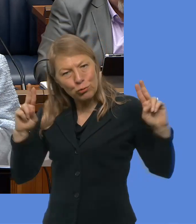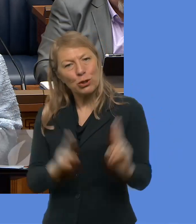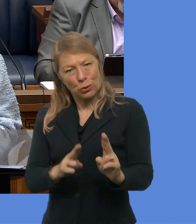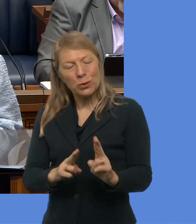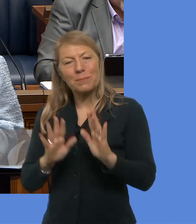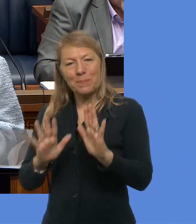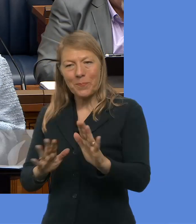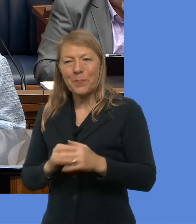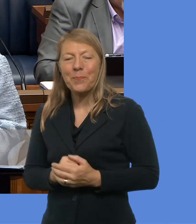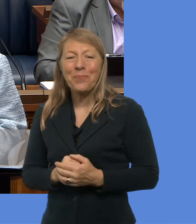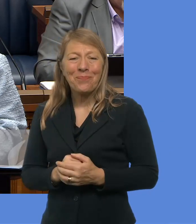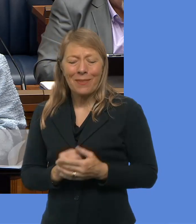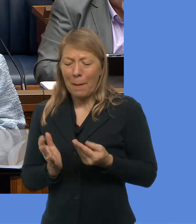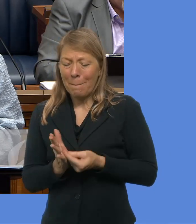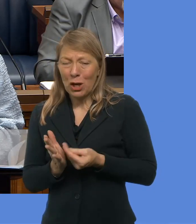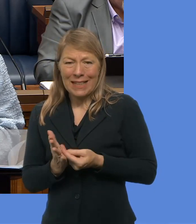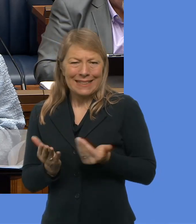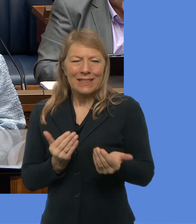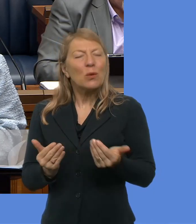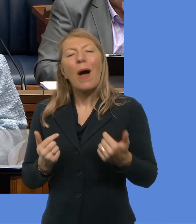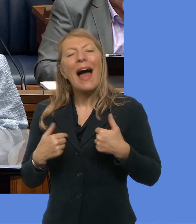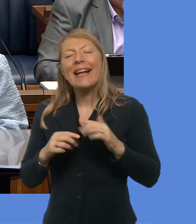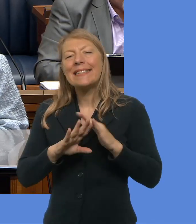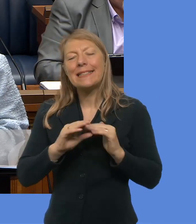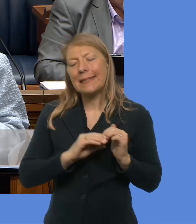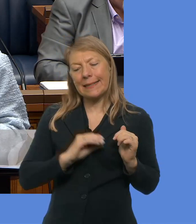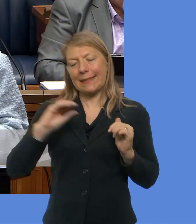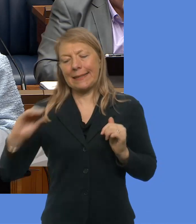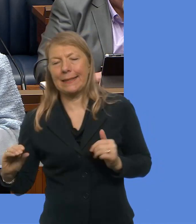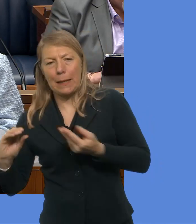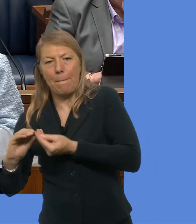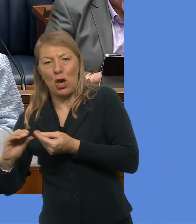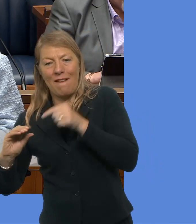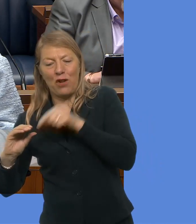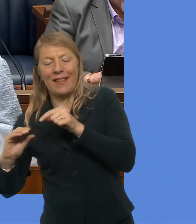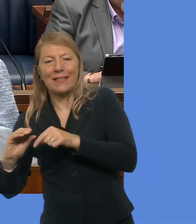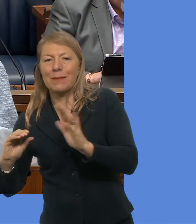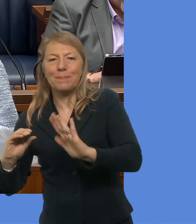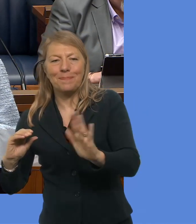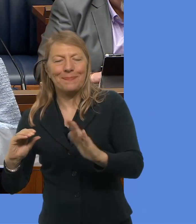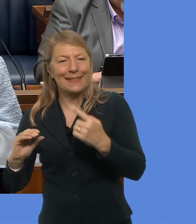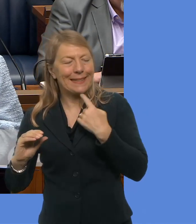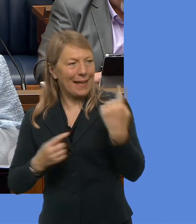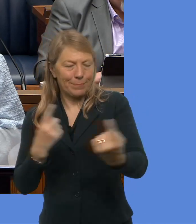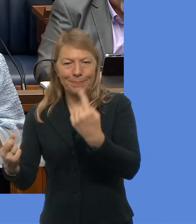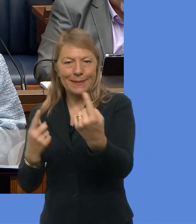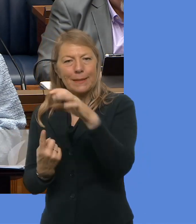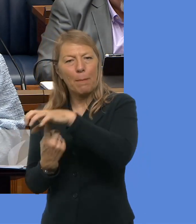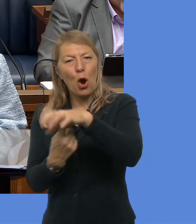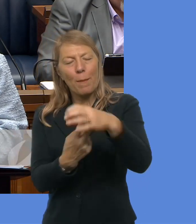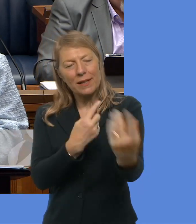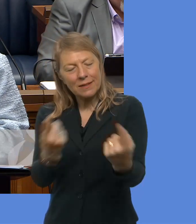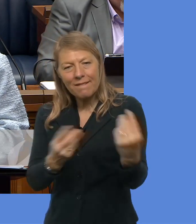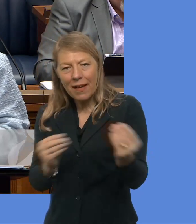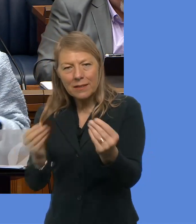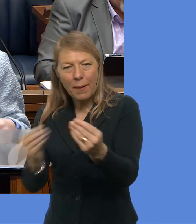position, I did not ring-fence any allocations specifically for this purpose, and this was to provide departments with the maximum flexibility to manage their